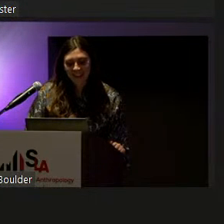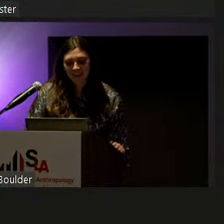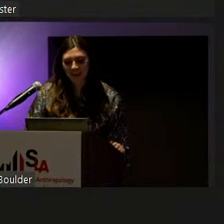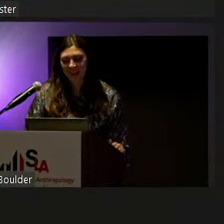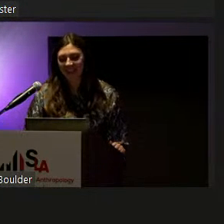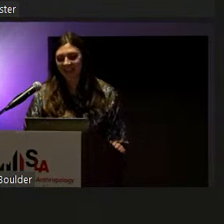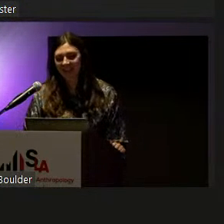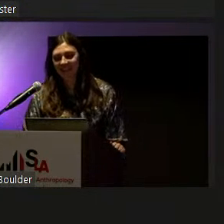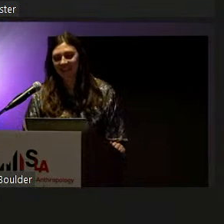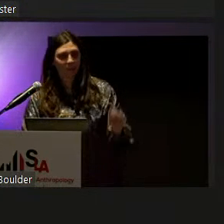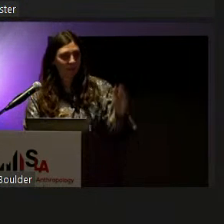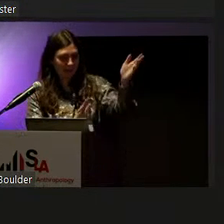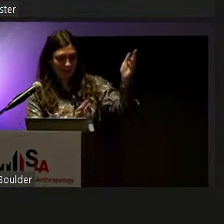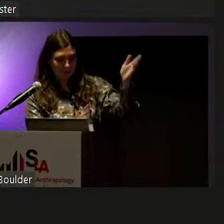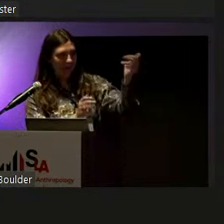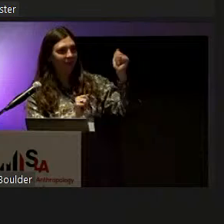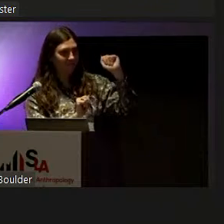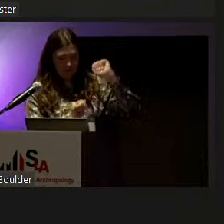Okay, so the next talk is titled,